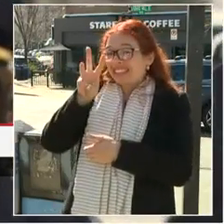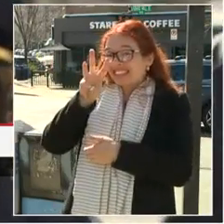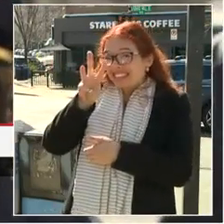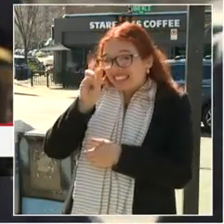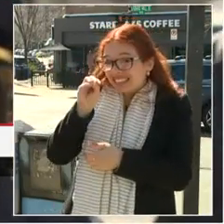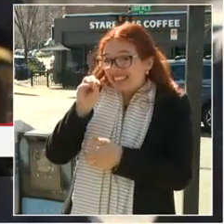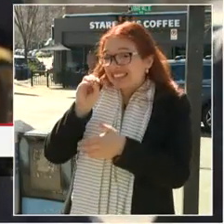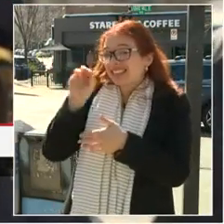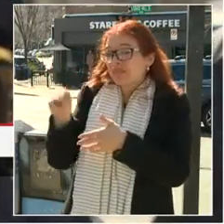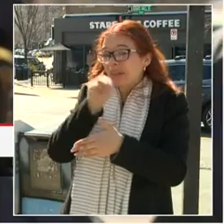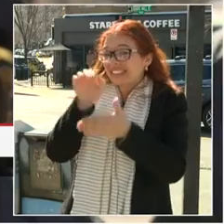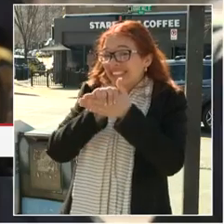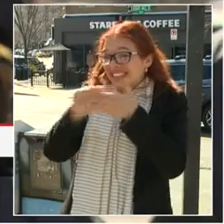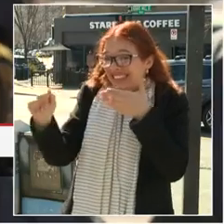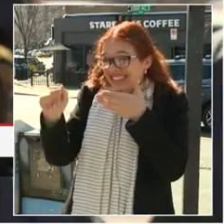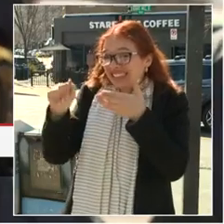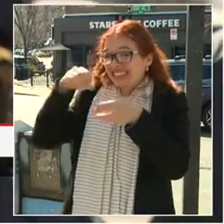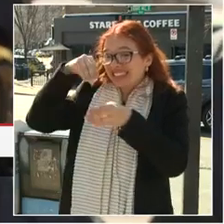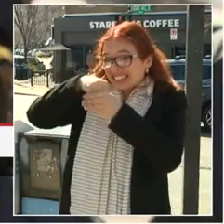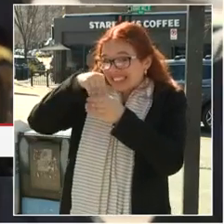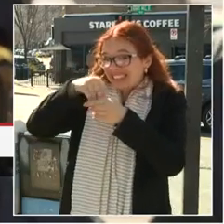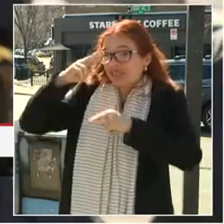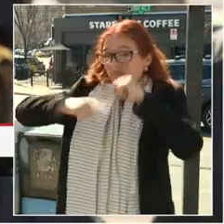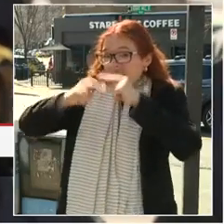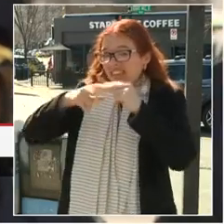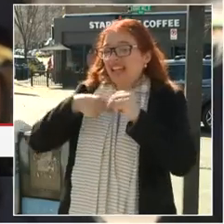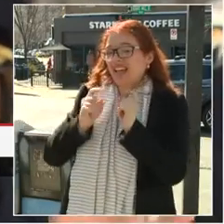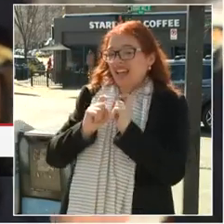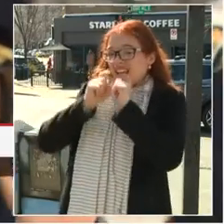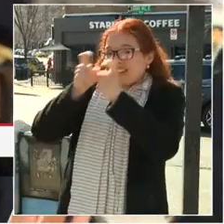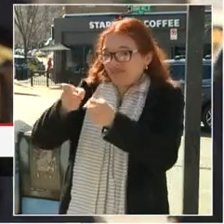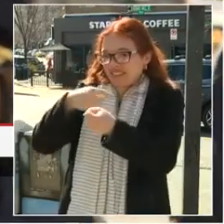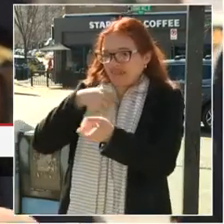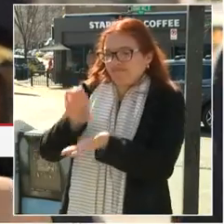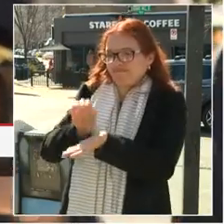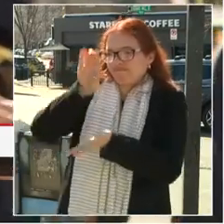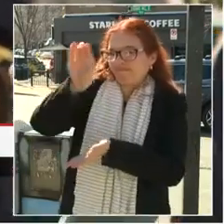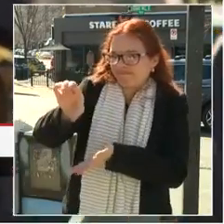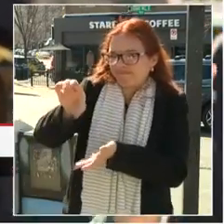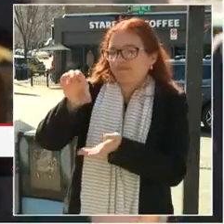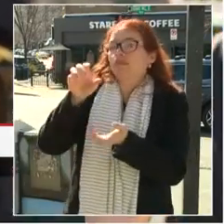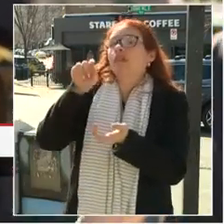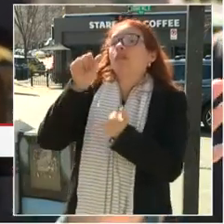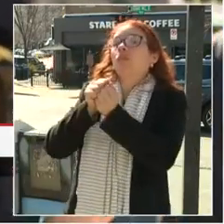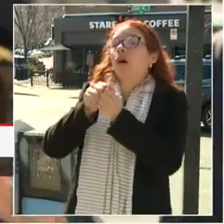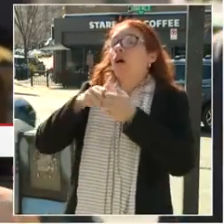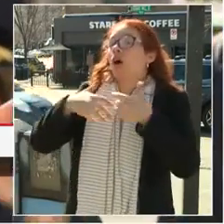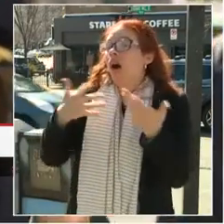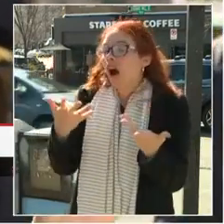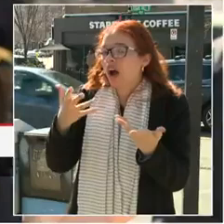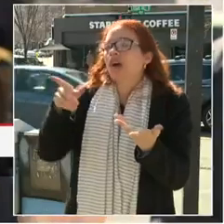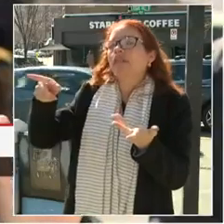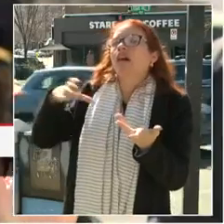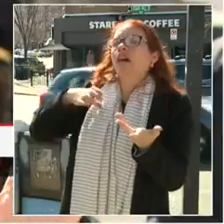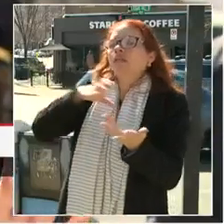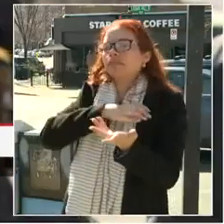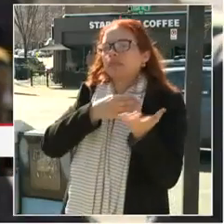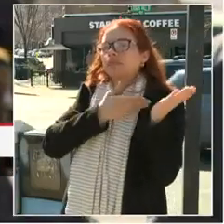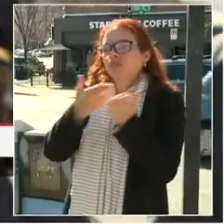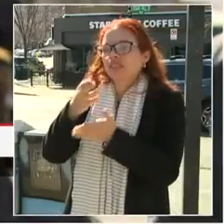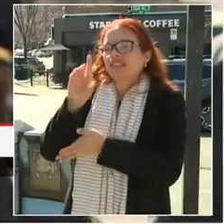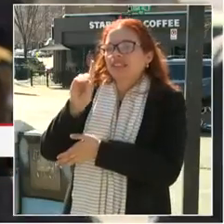indoor facility that I have funded with the council that brings DPR on par with